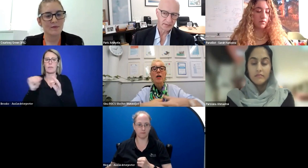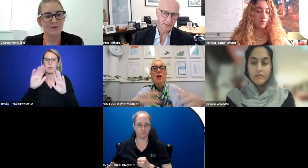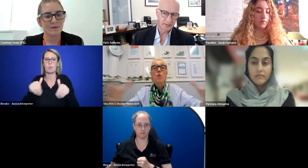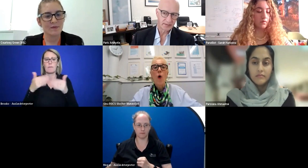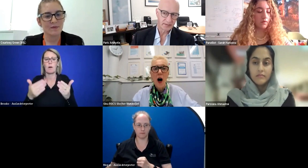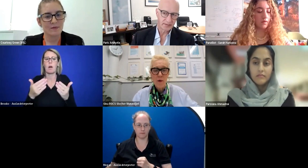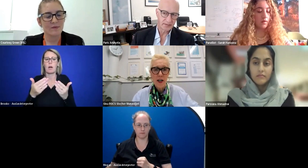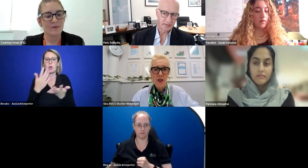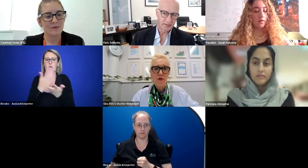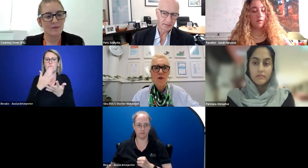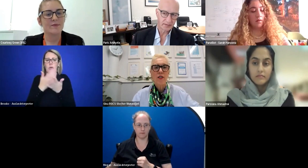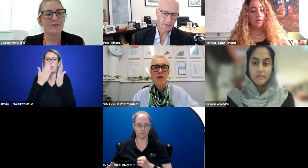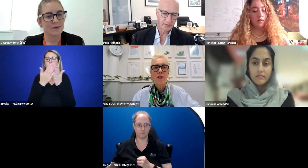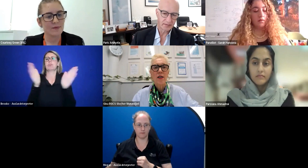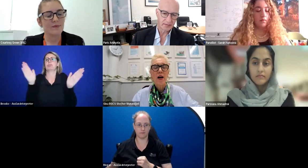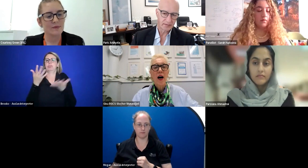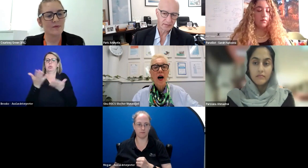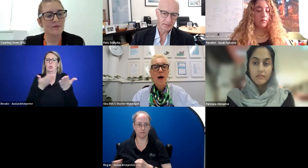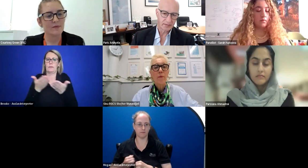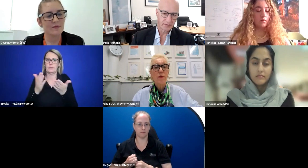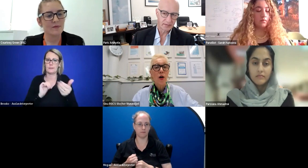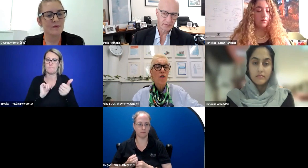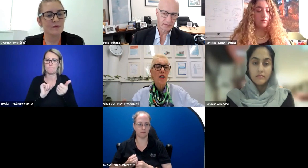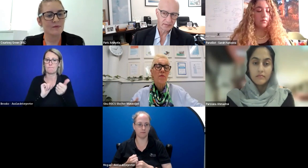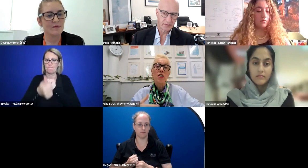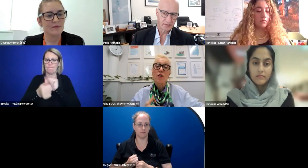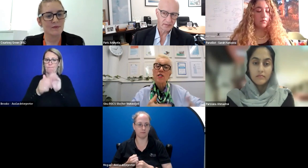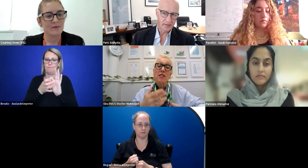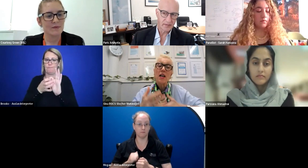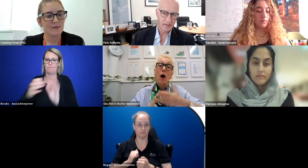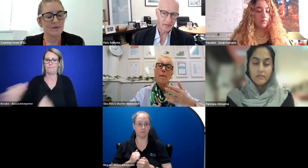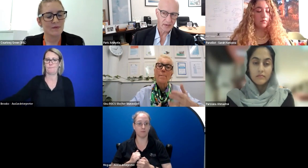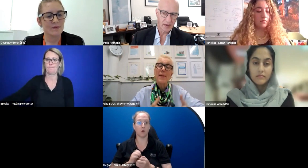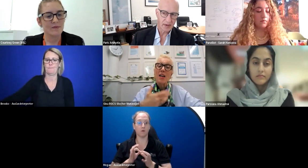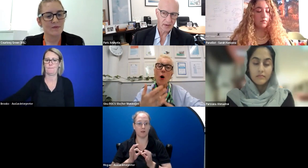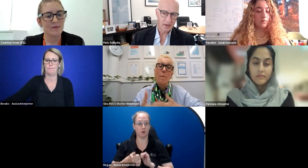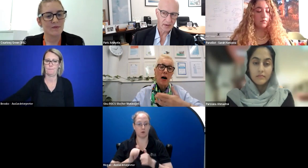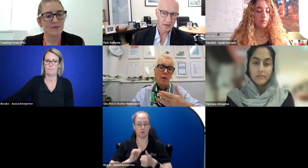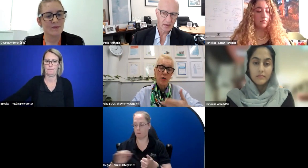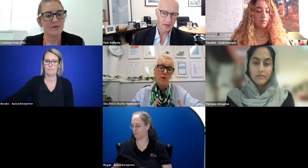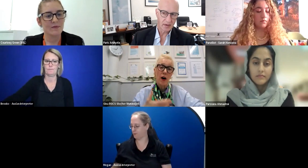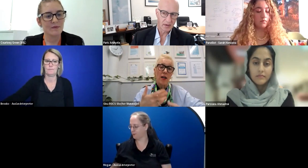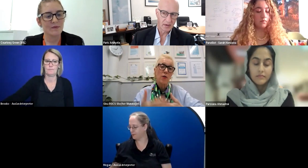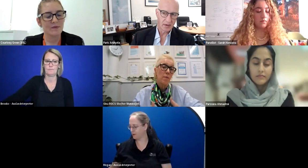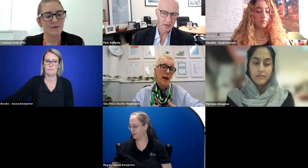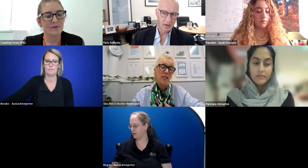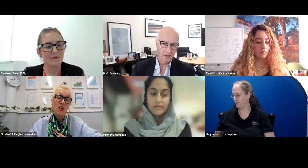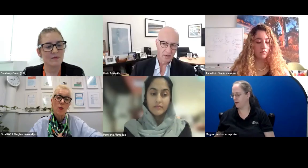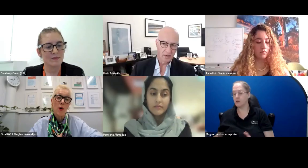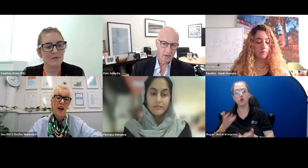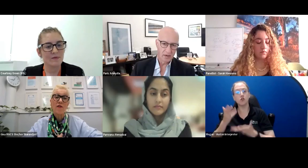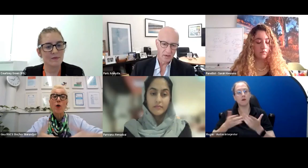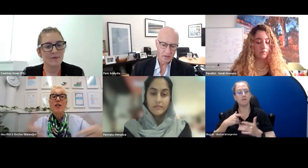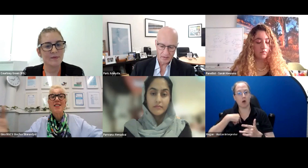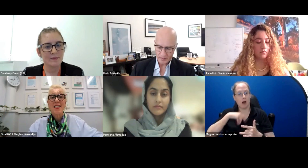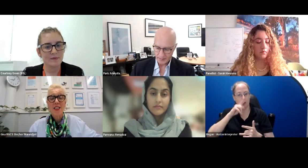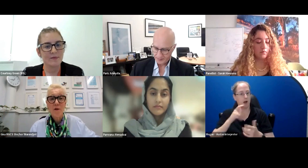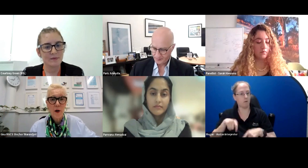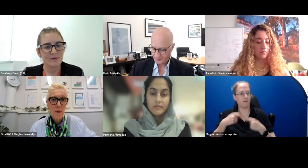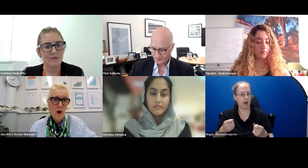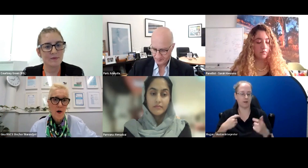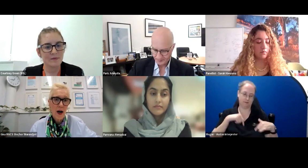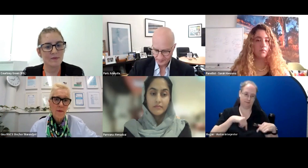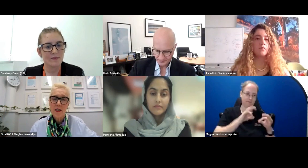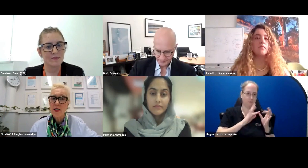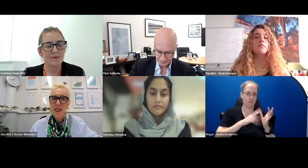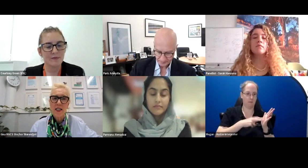provide a really wide range of services. So that the services that I may not be able to provide, so at Banksia we have 46